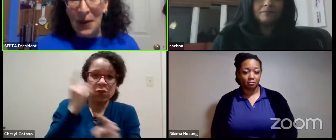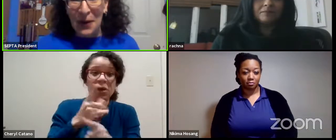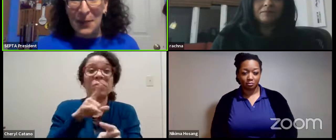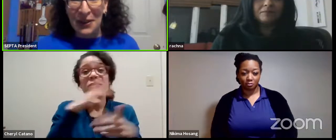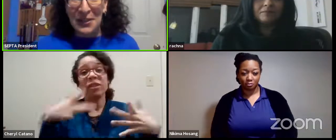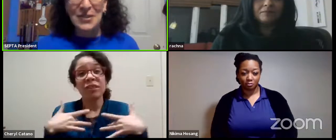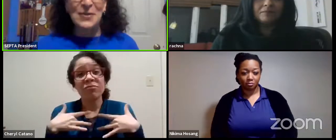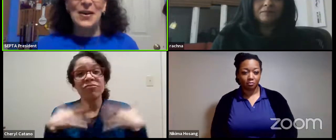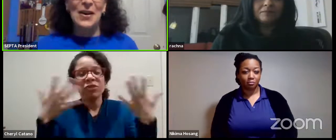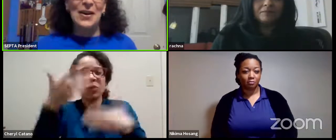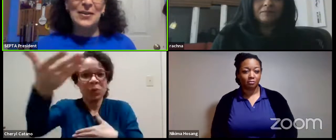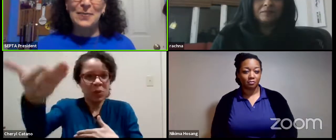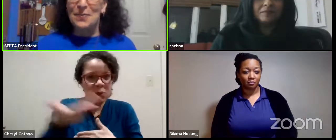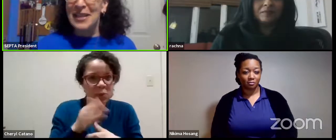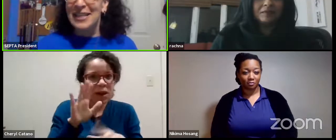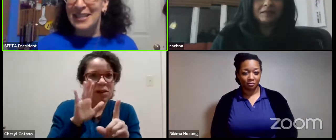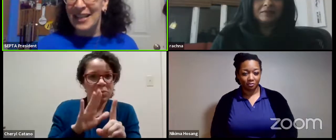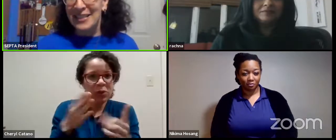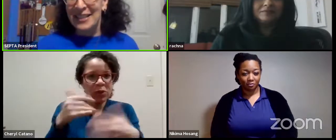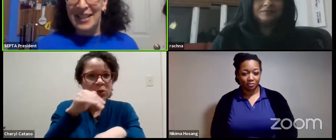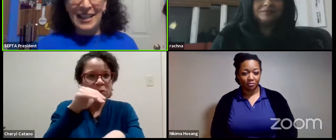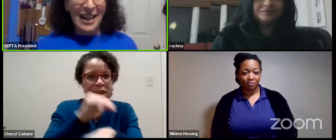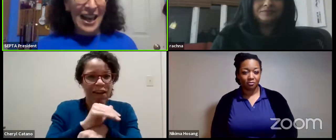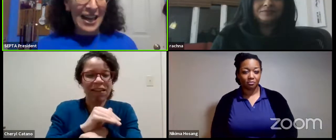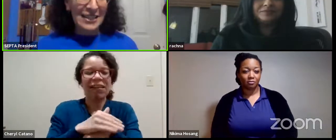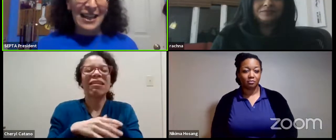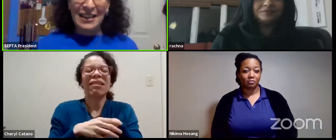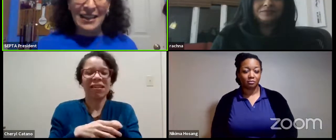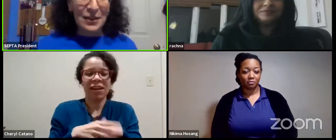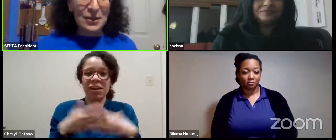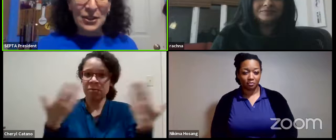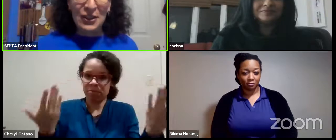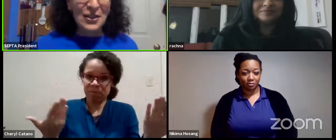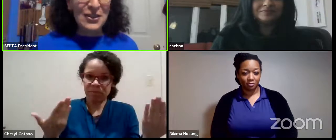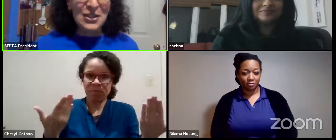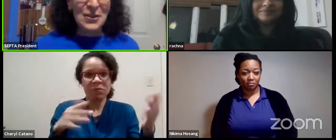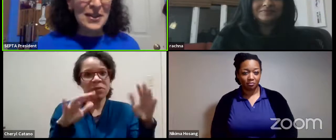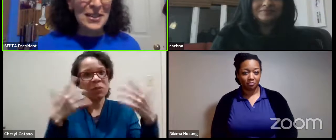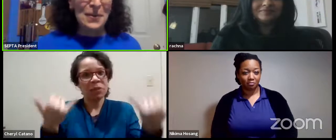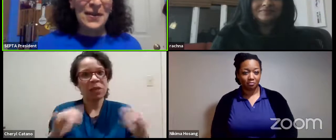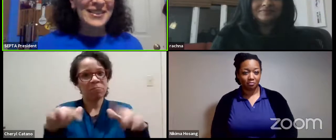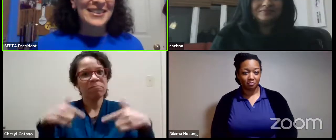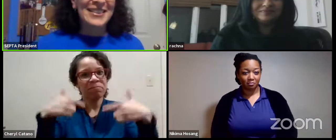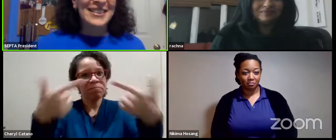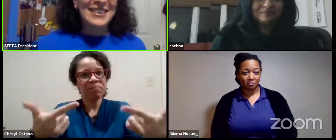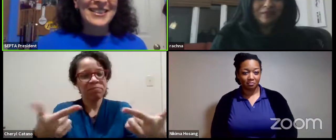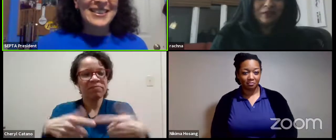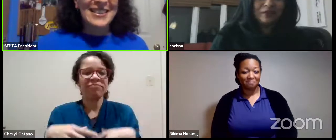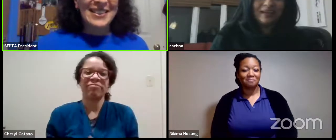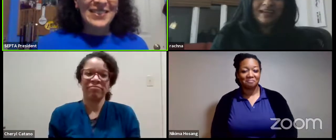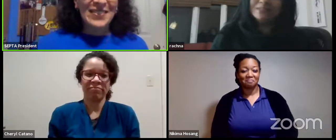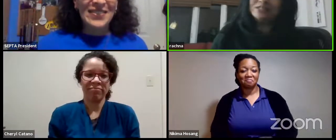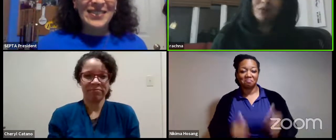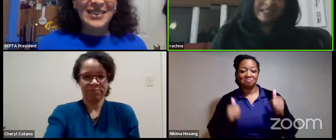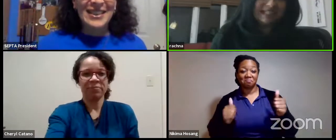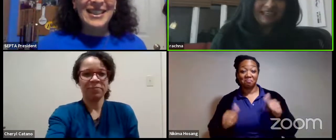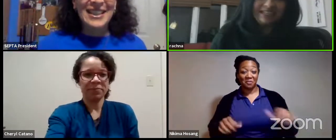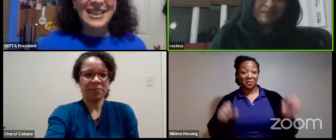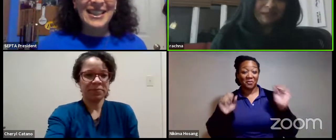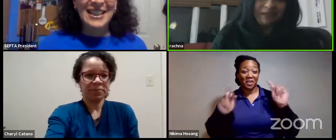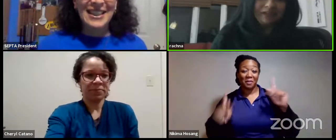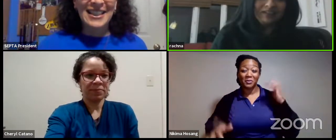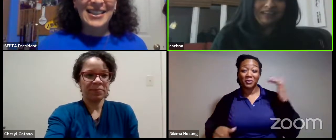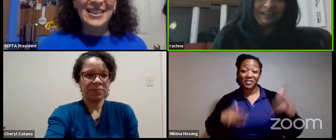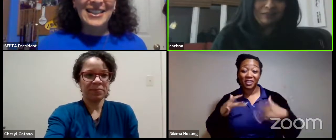delighted to welcome her to our meeting tonight. And I think I will just turn it over to you at this point. Okay. I'm so